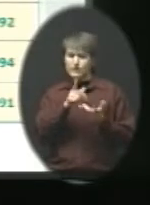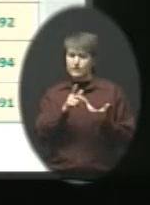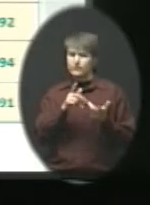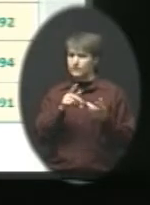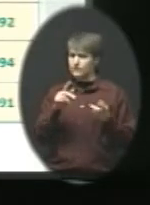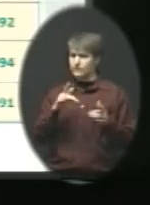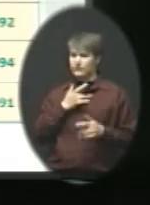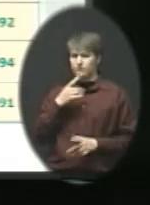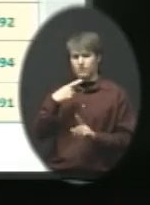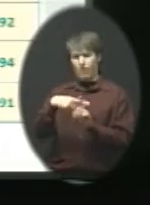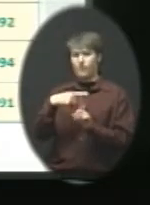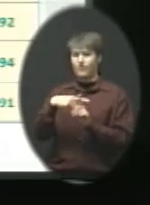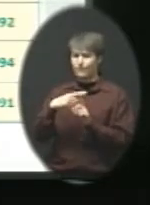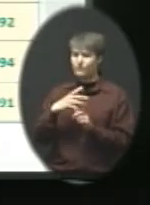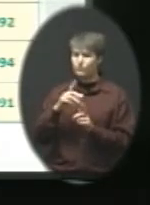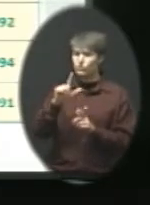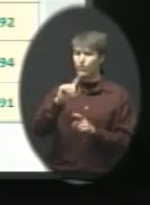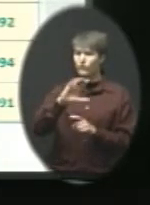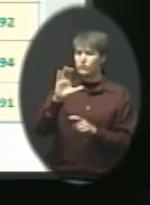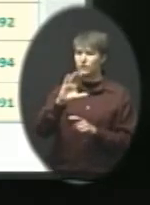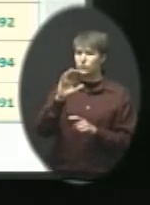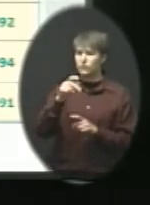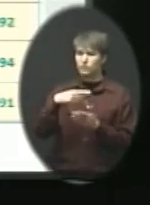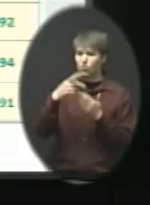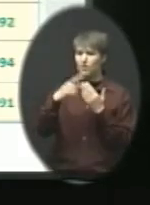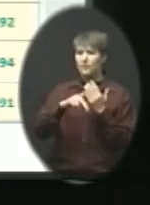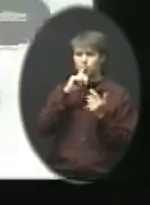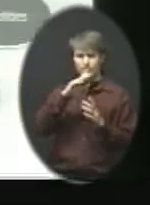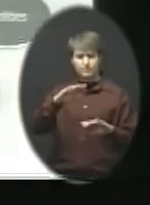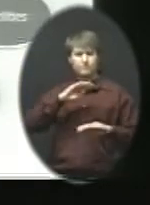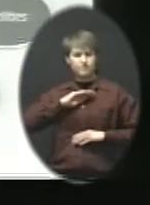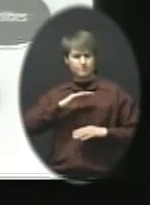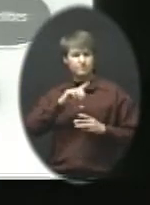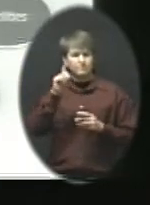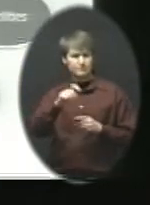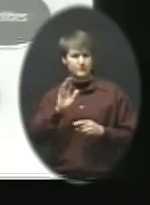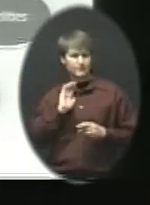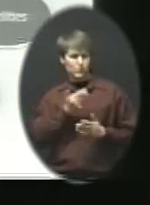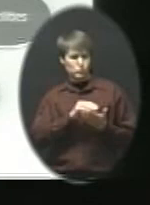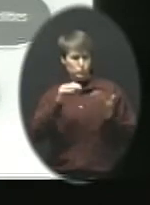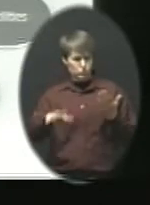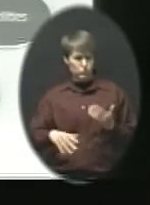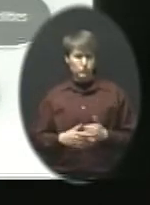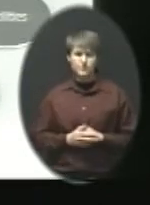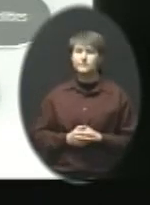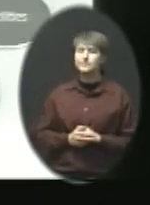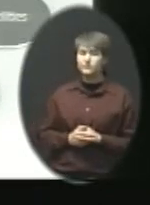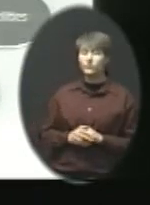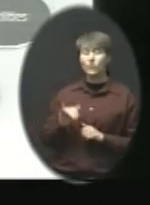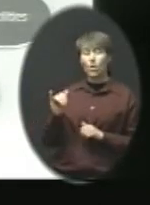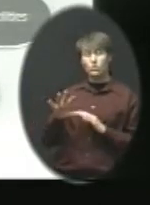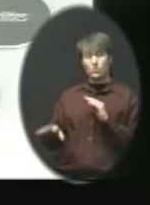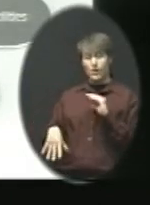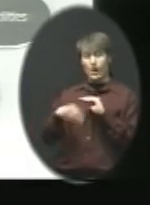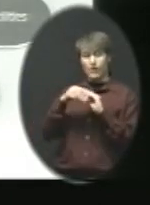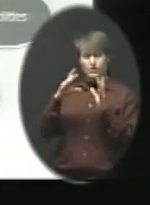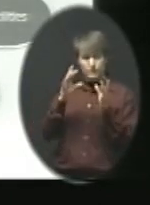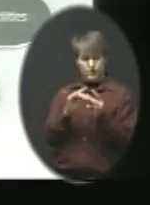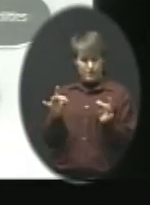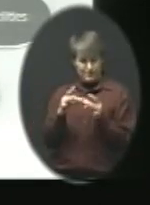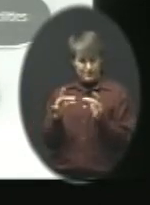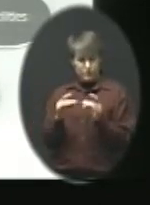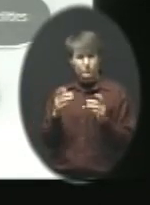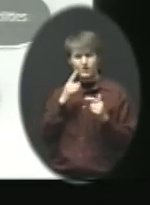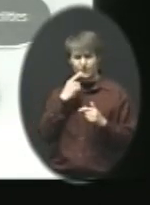that our 21st century programs are meeting the needs of our students. In addition, we have comments in this particular area. You can see